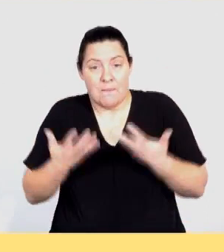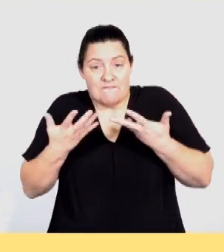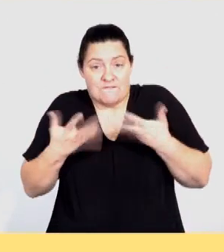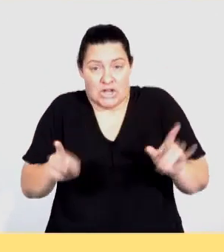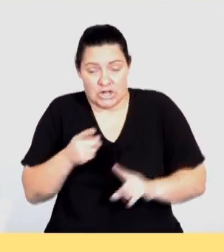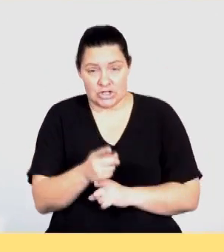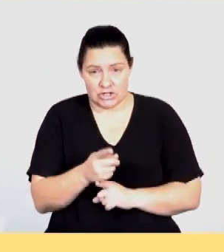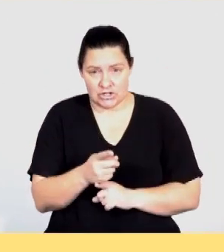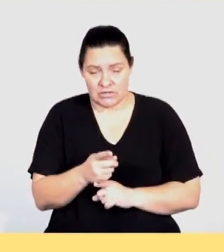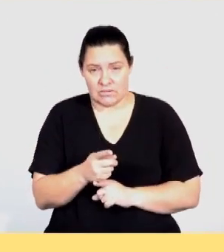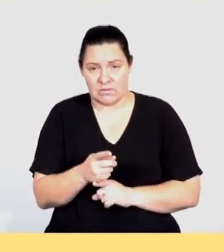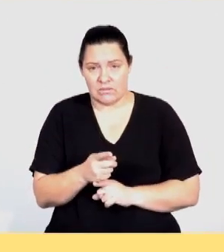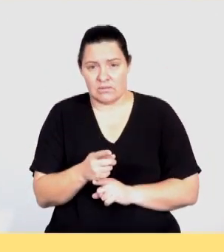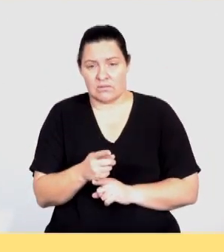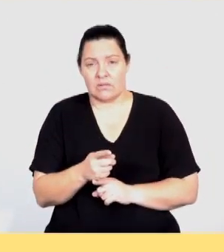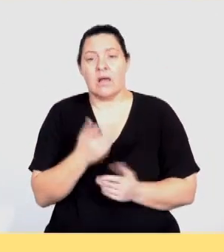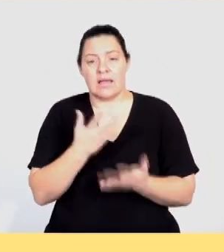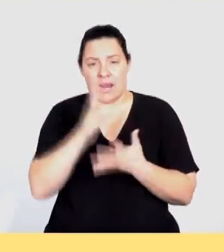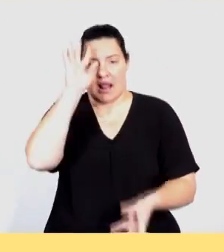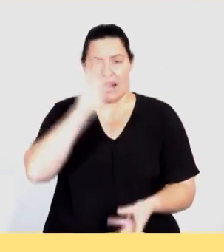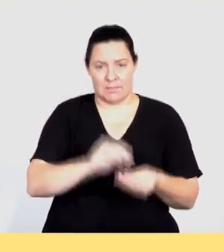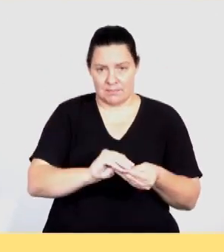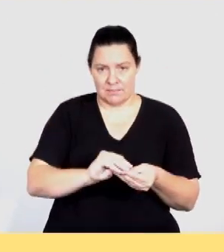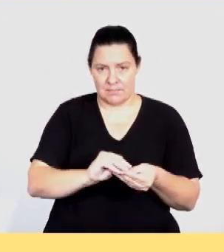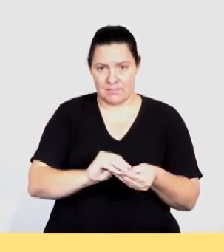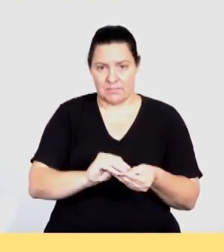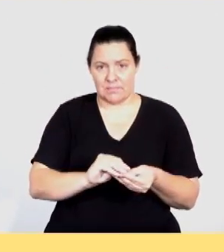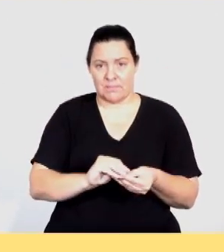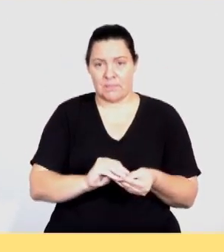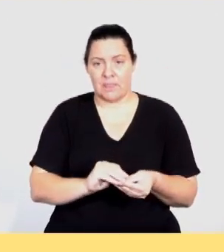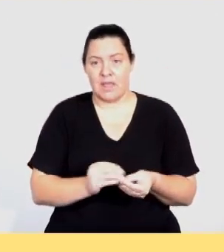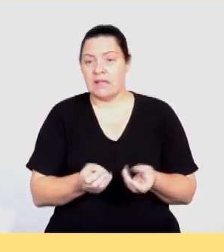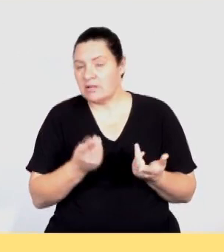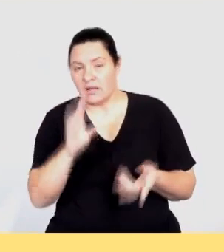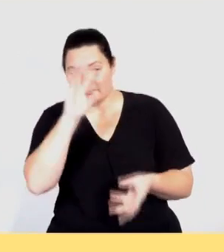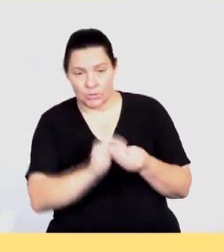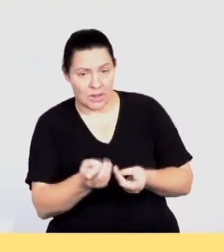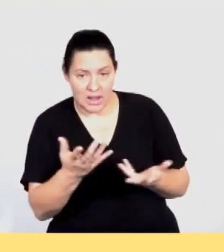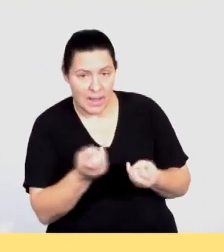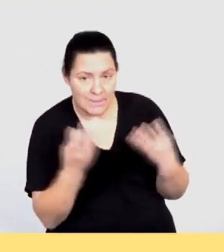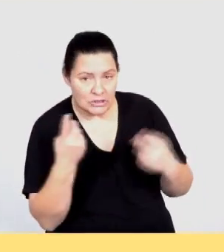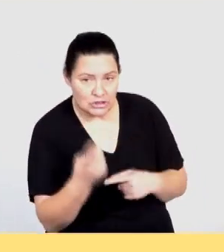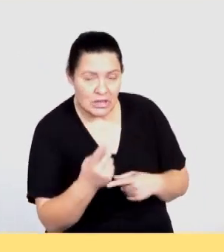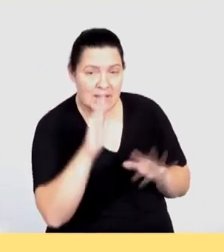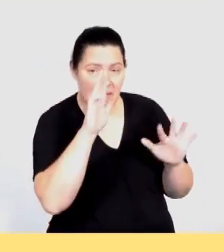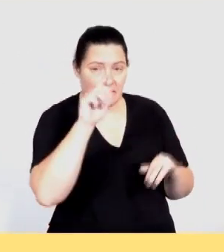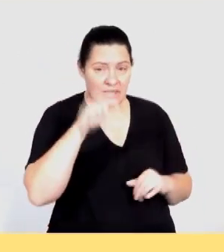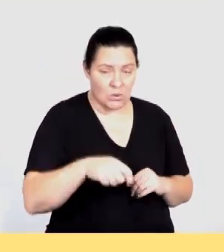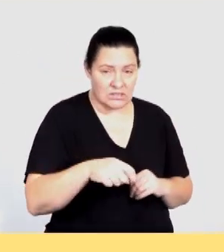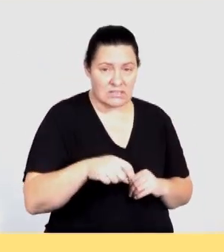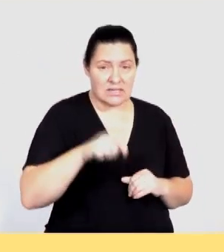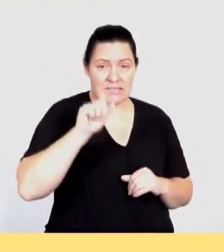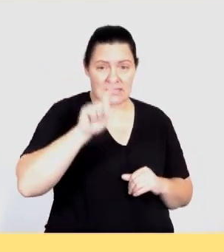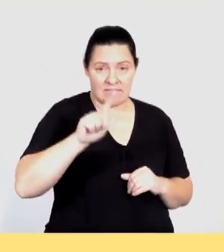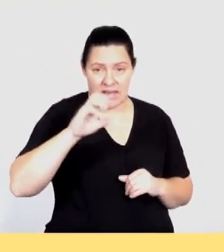10,260. Once you are done with that, then you can totalize it. I'm going to give you just a second to totalize it.